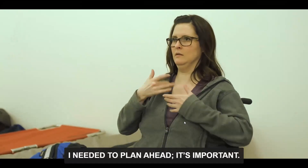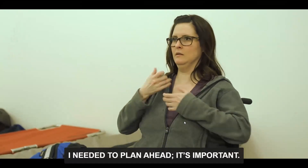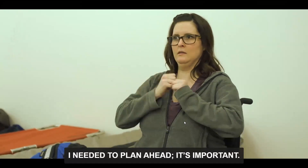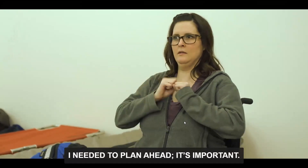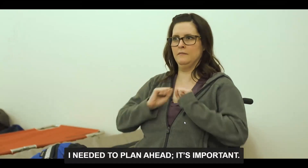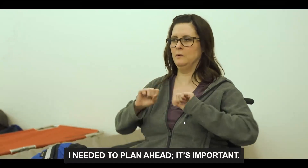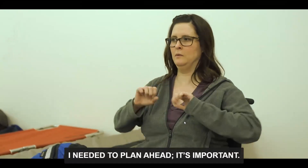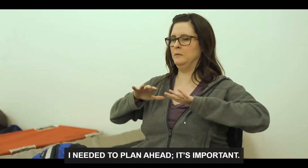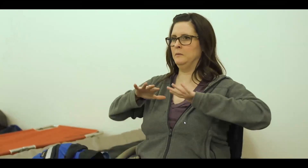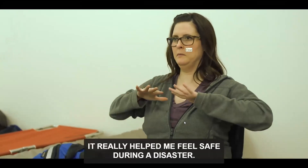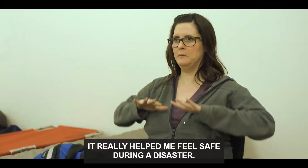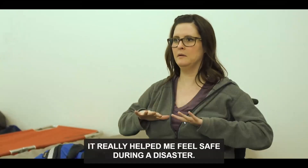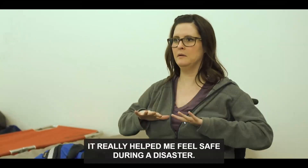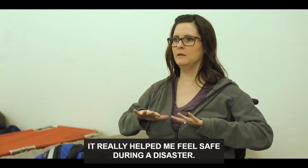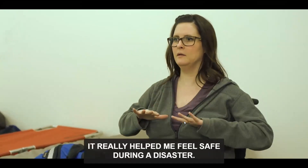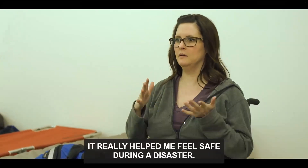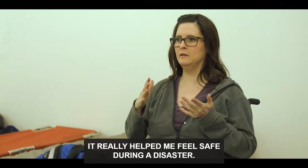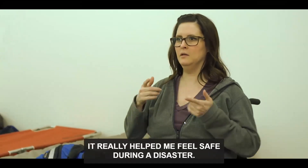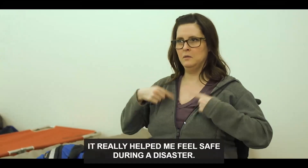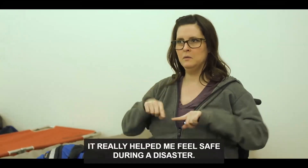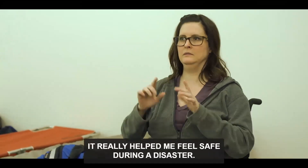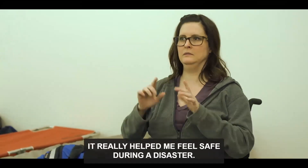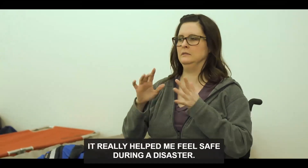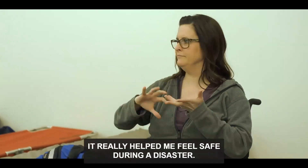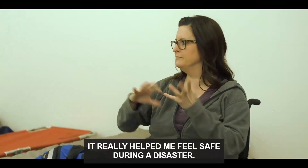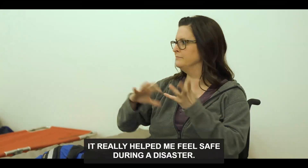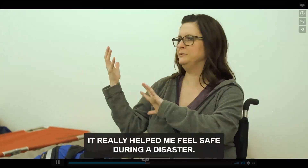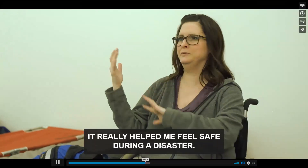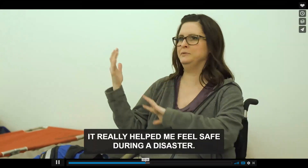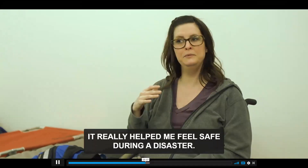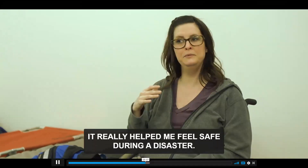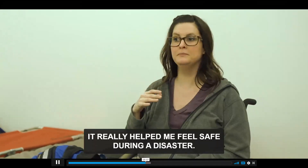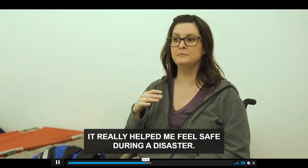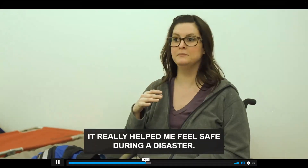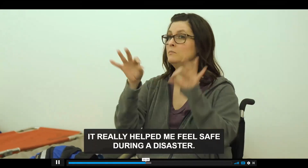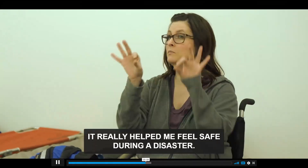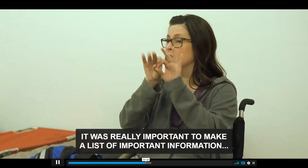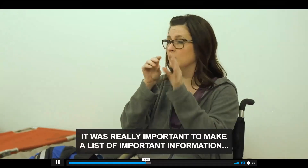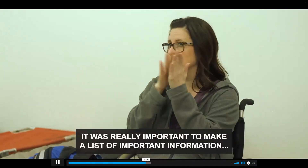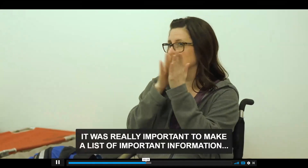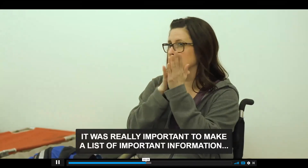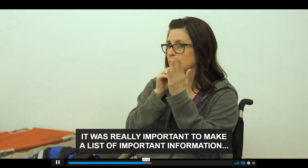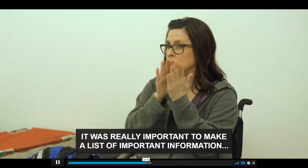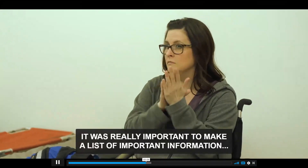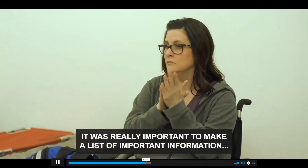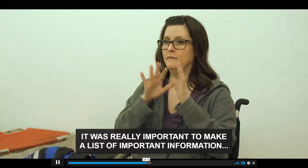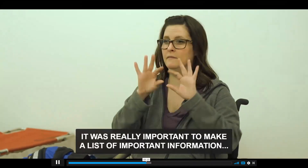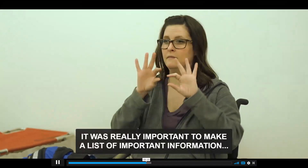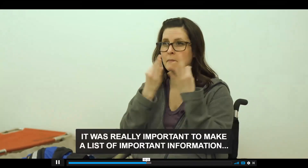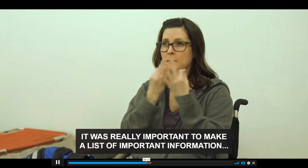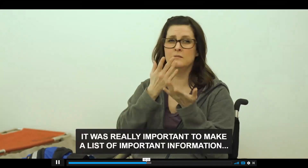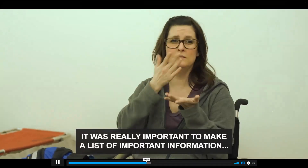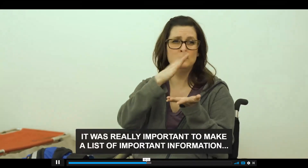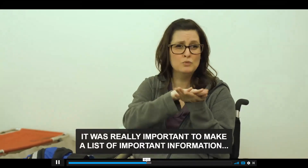It really helped me feel safe during a disaster. It was really important to make a list of important information, like my